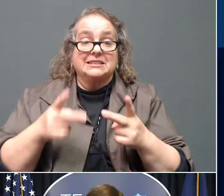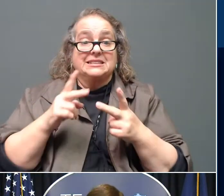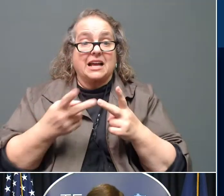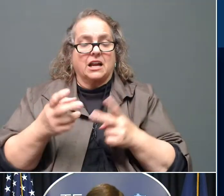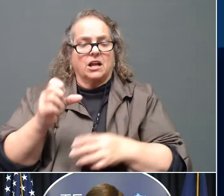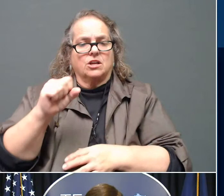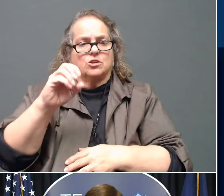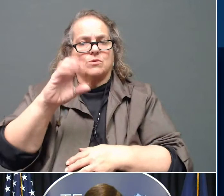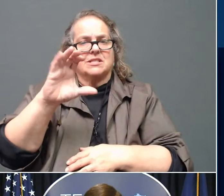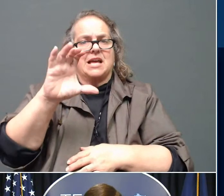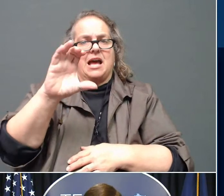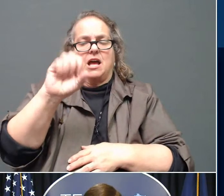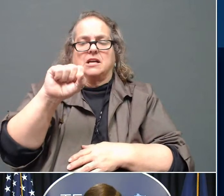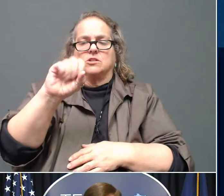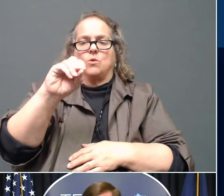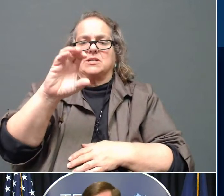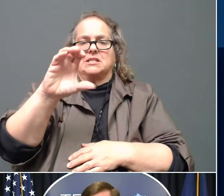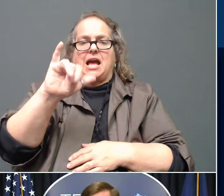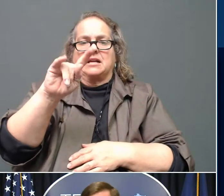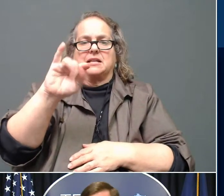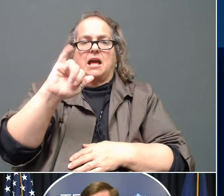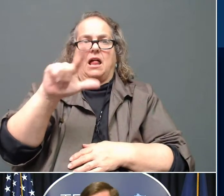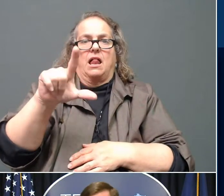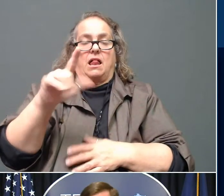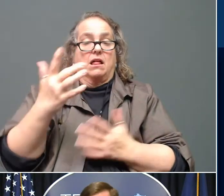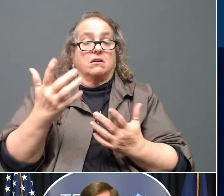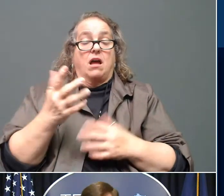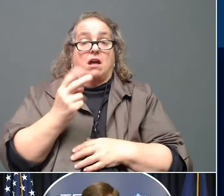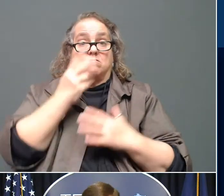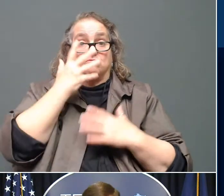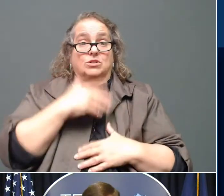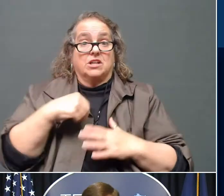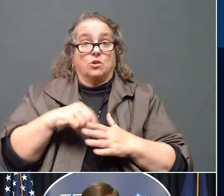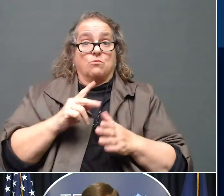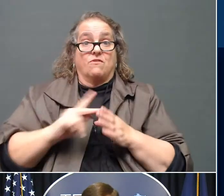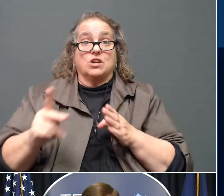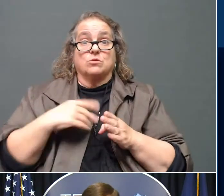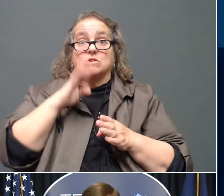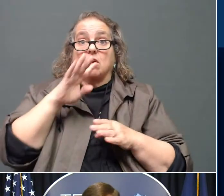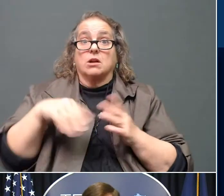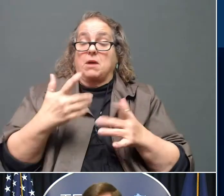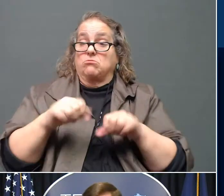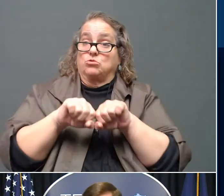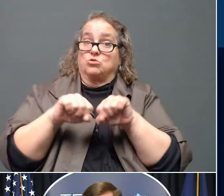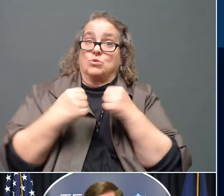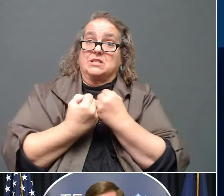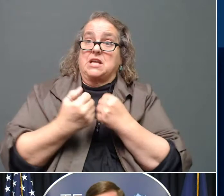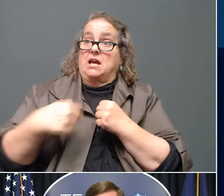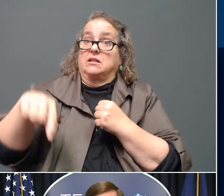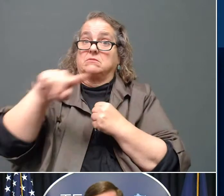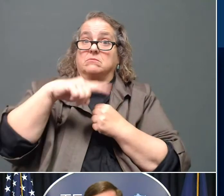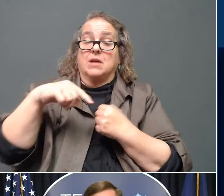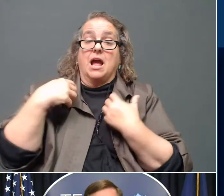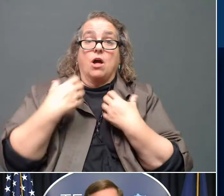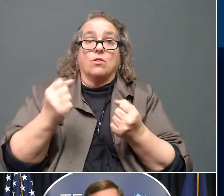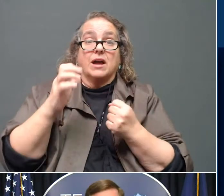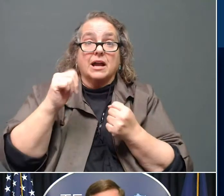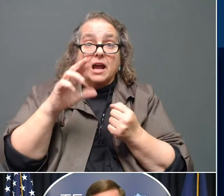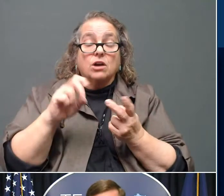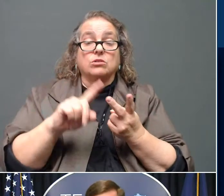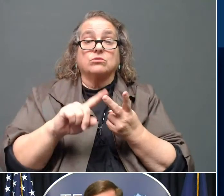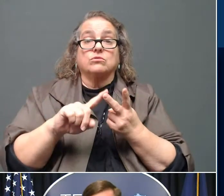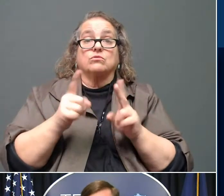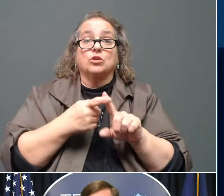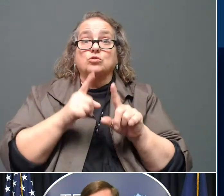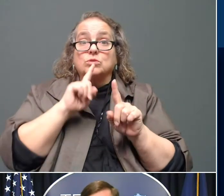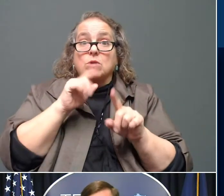unfortunately in the professions that we're talking about, healthcare, first responders, and education,